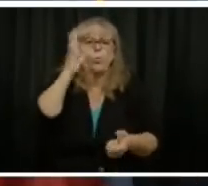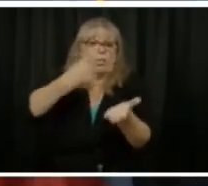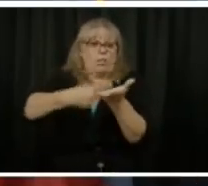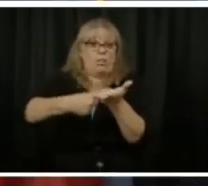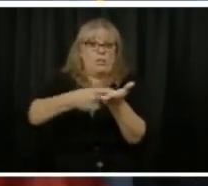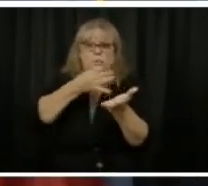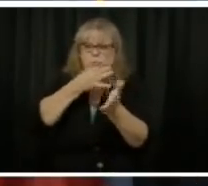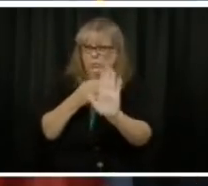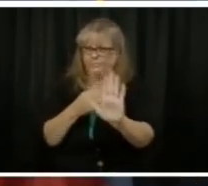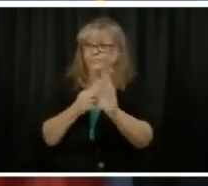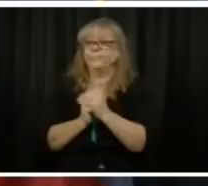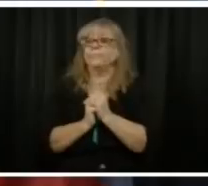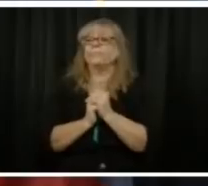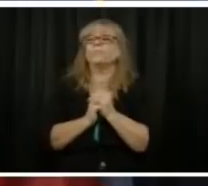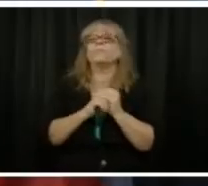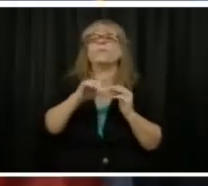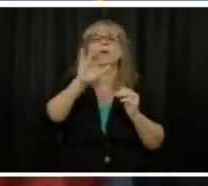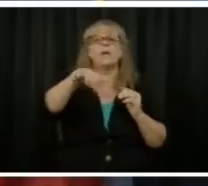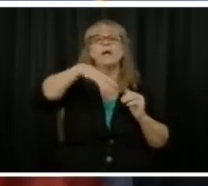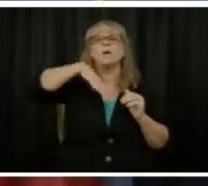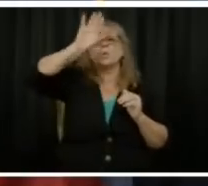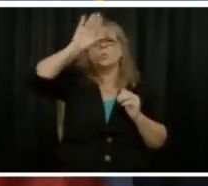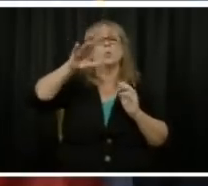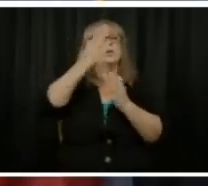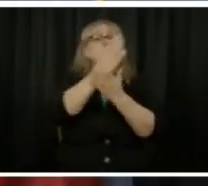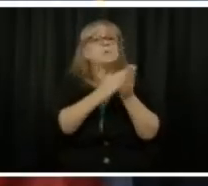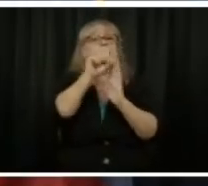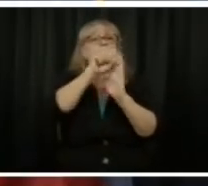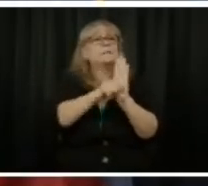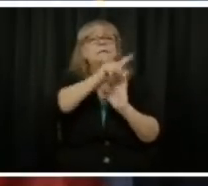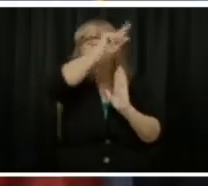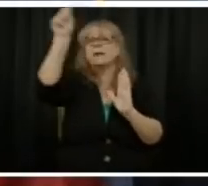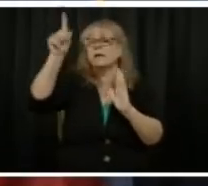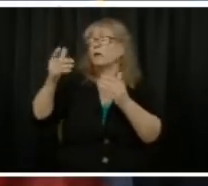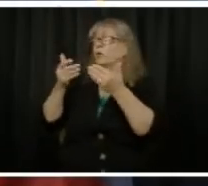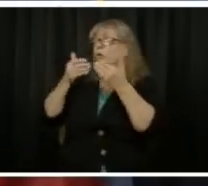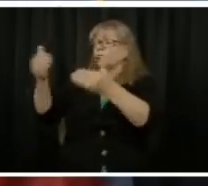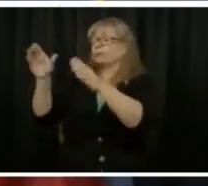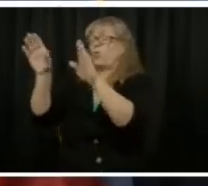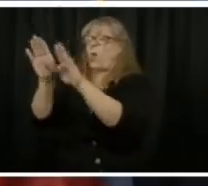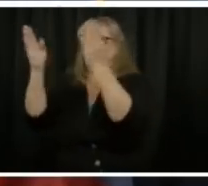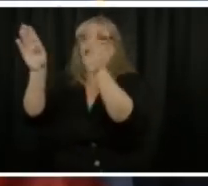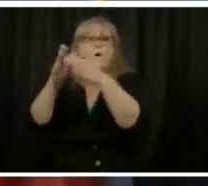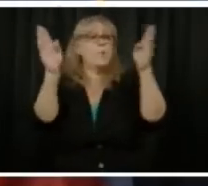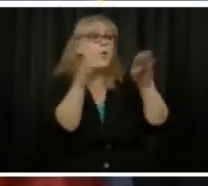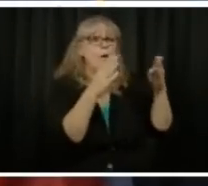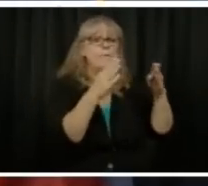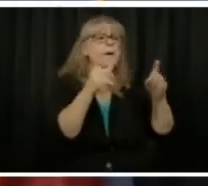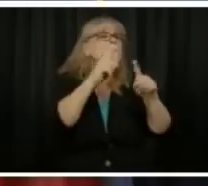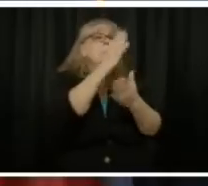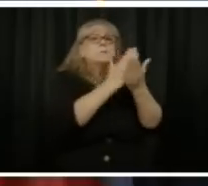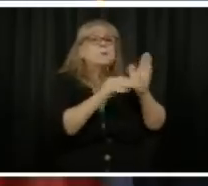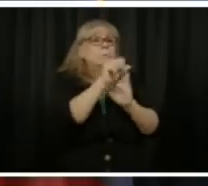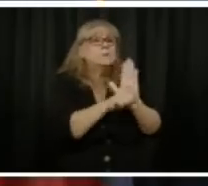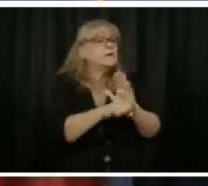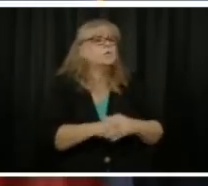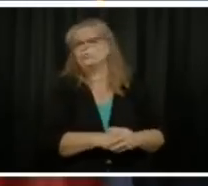our state are going forward with opening, even going to the protect our neighbors phase, larger groups, and more of a complete opening.